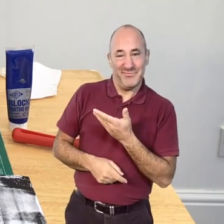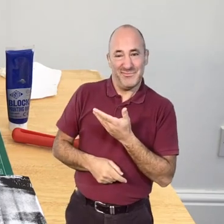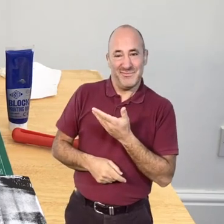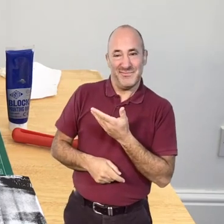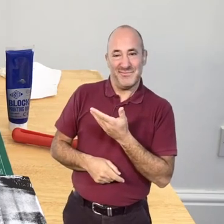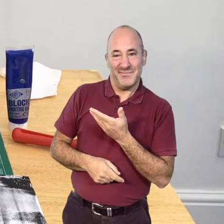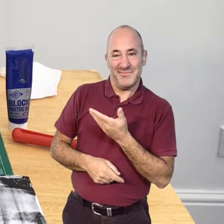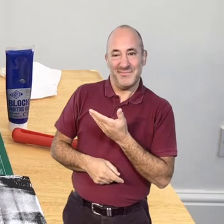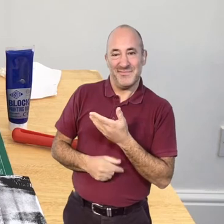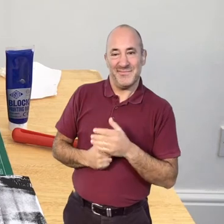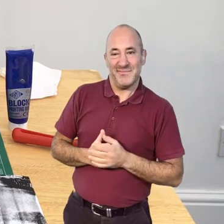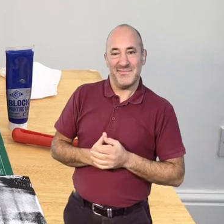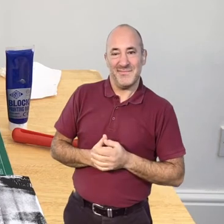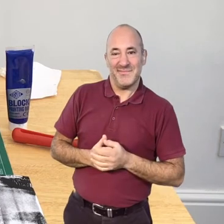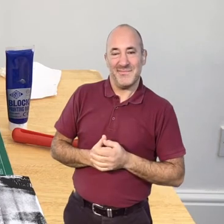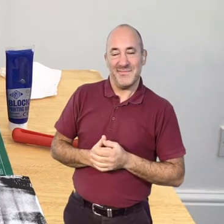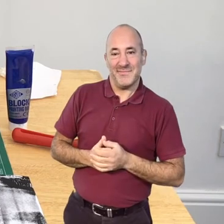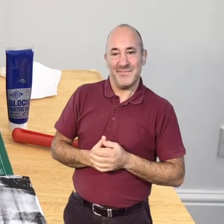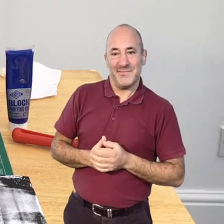from the bottom to the top.